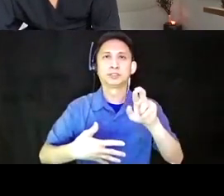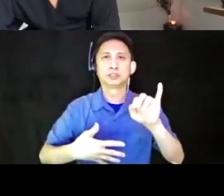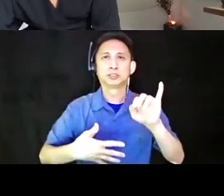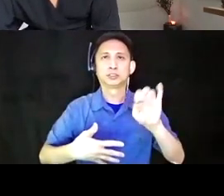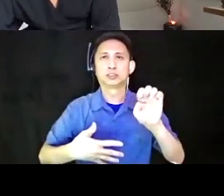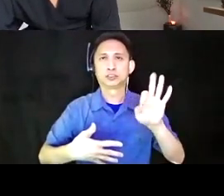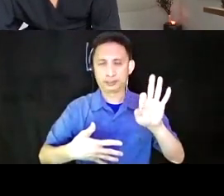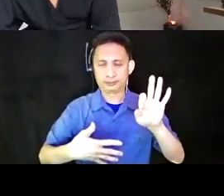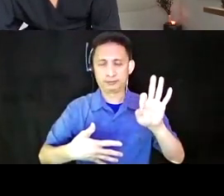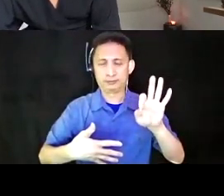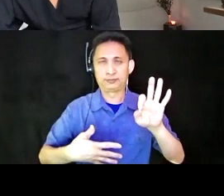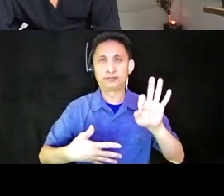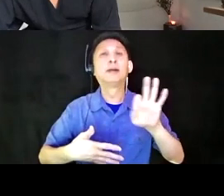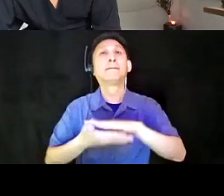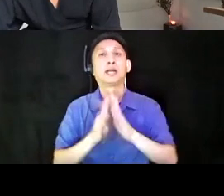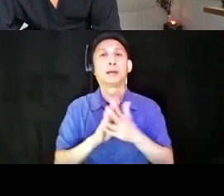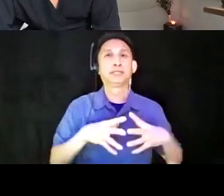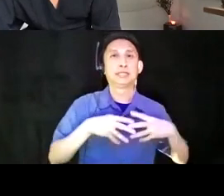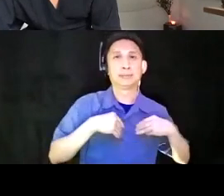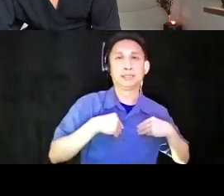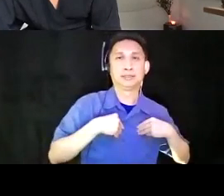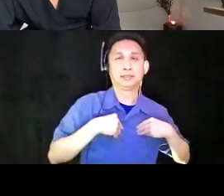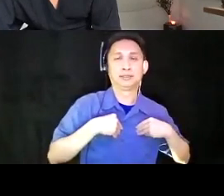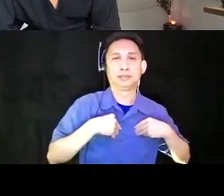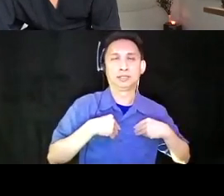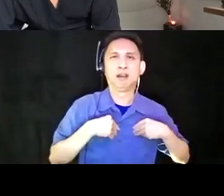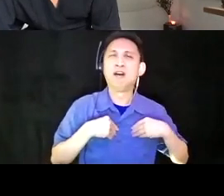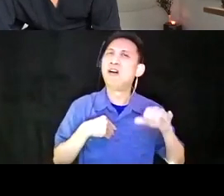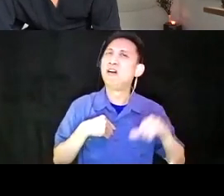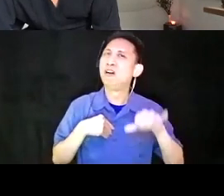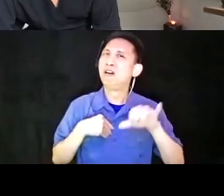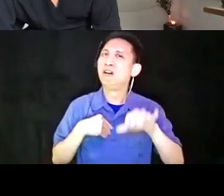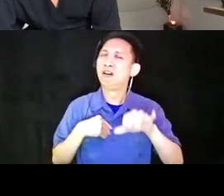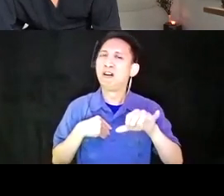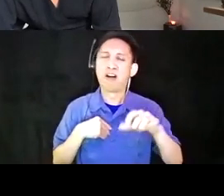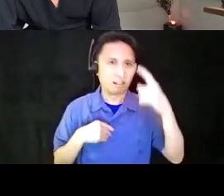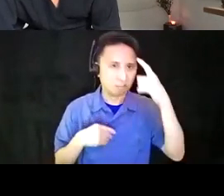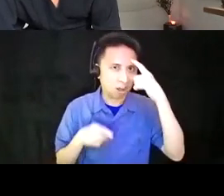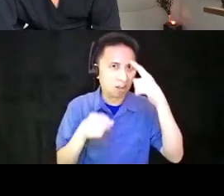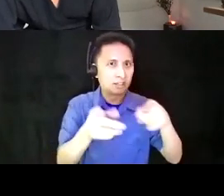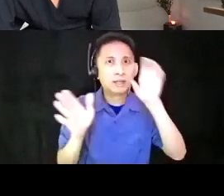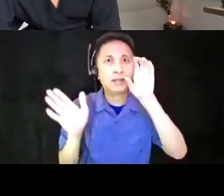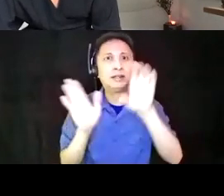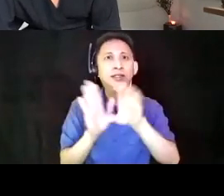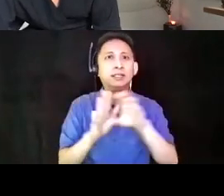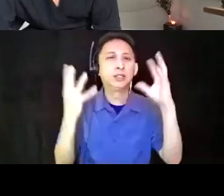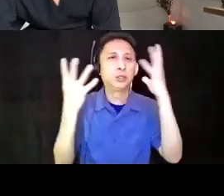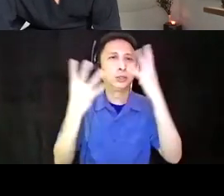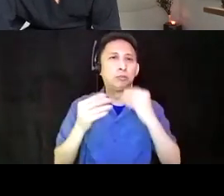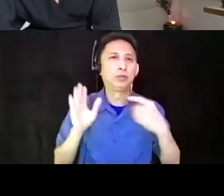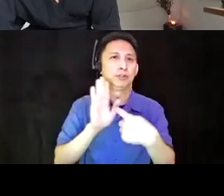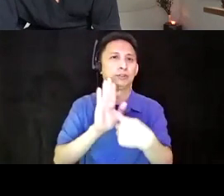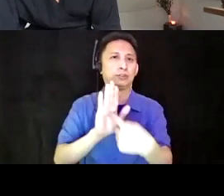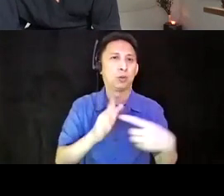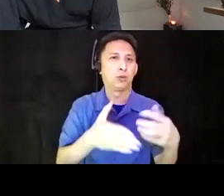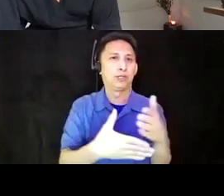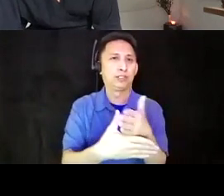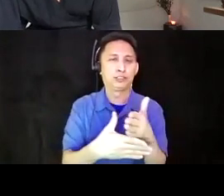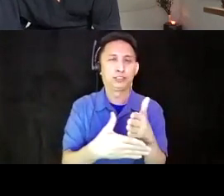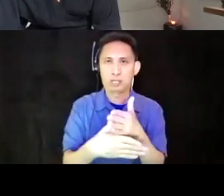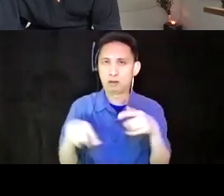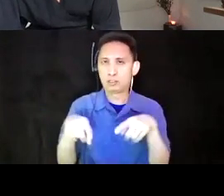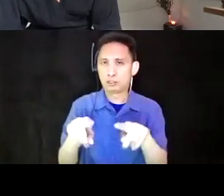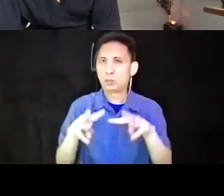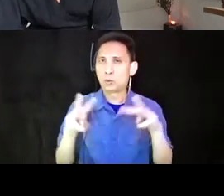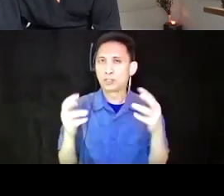that becomes acceptance. I thought this was a really beautiful thing to share for this workshop, since